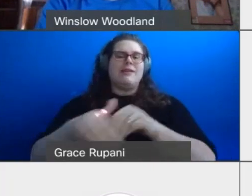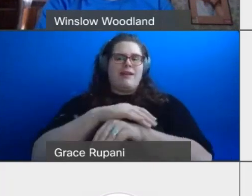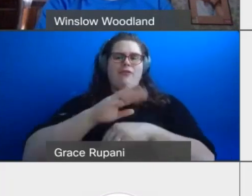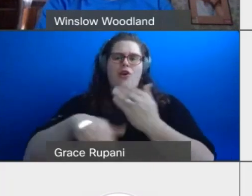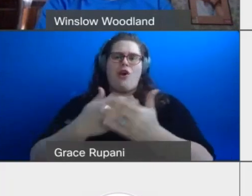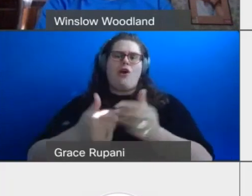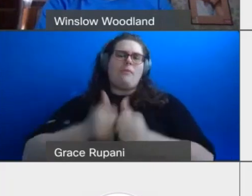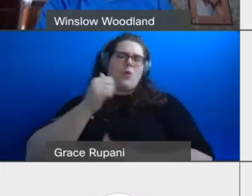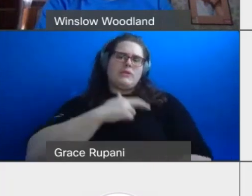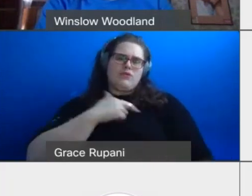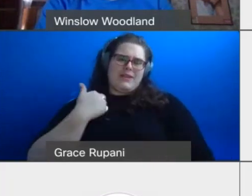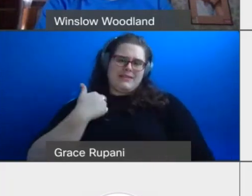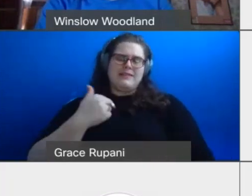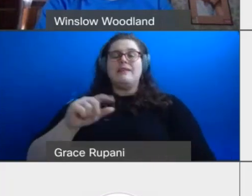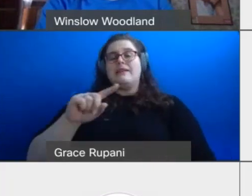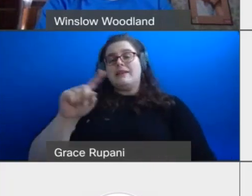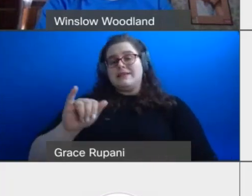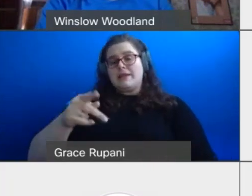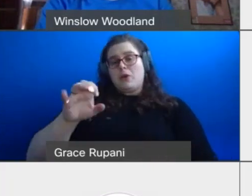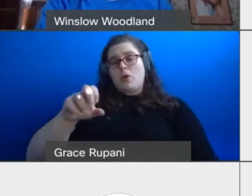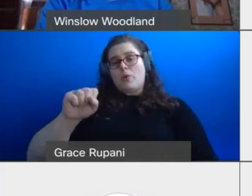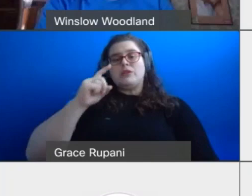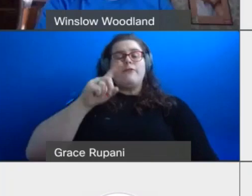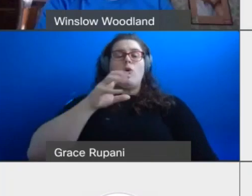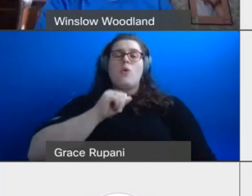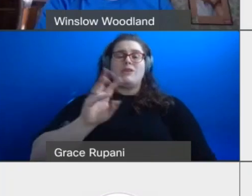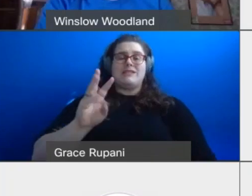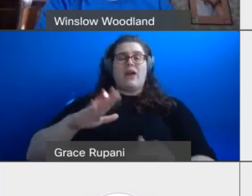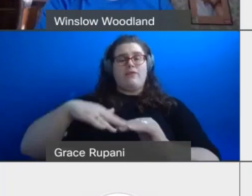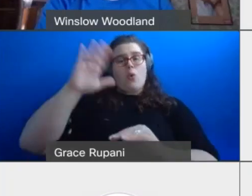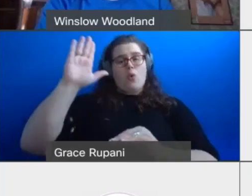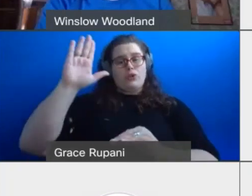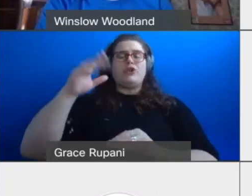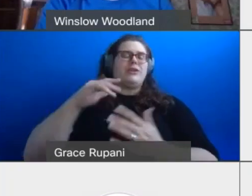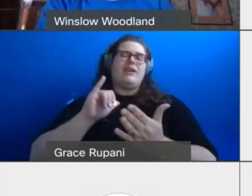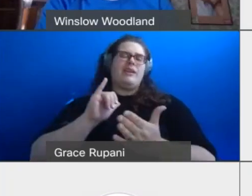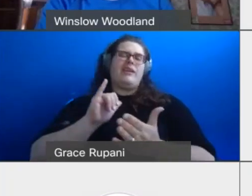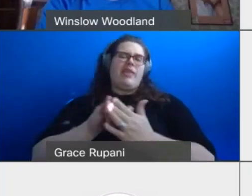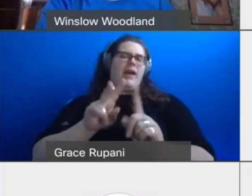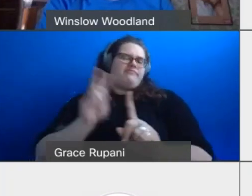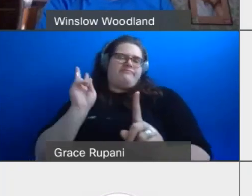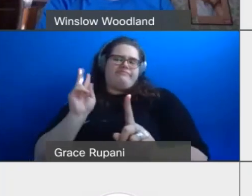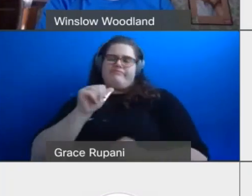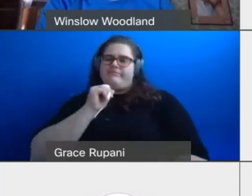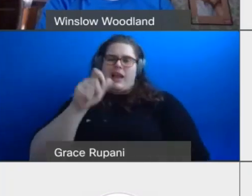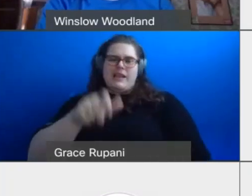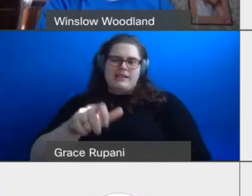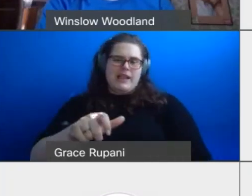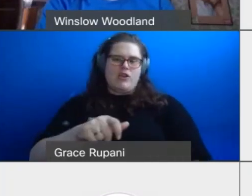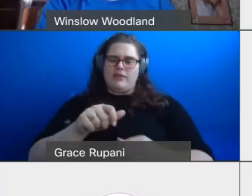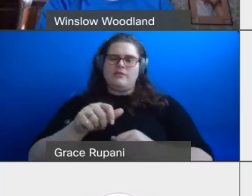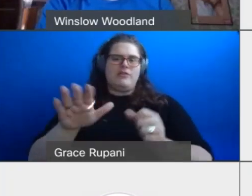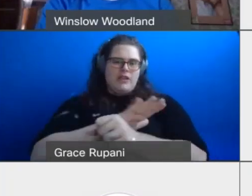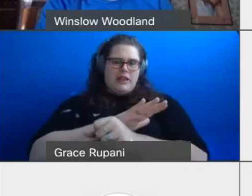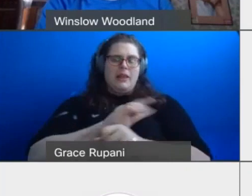the zip codes were turned off for the 65 and older group. Staff should still be able to get appointments if there